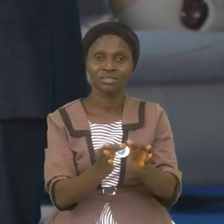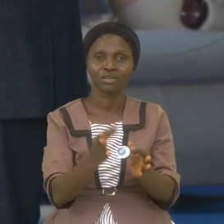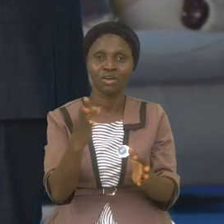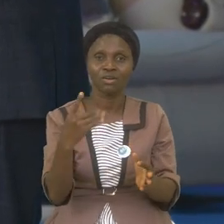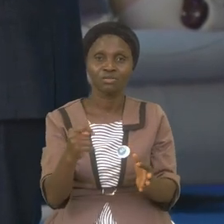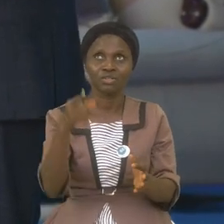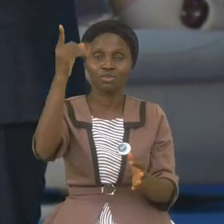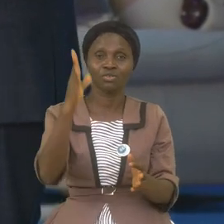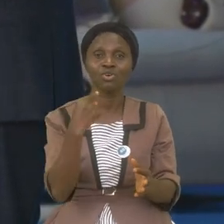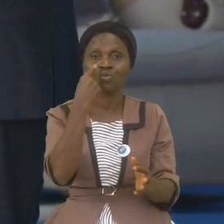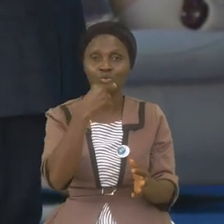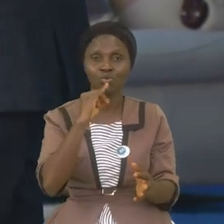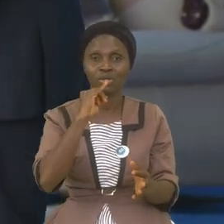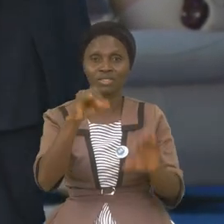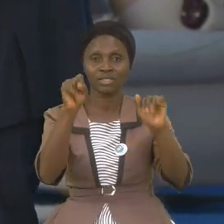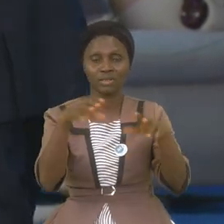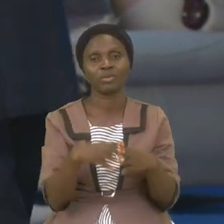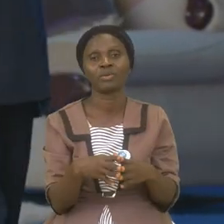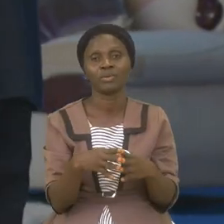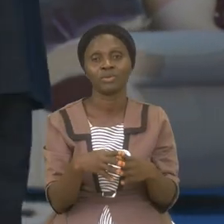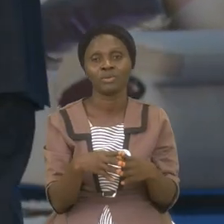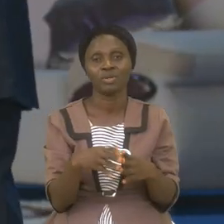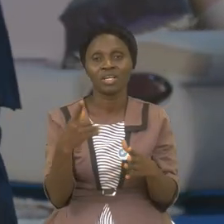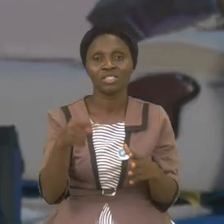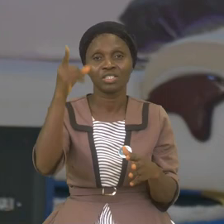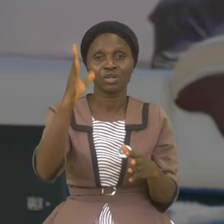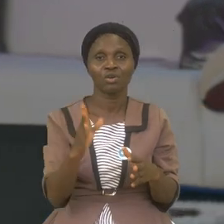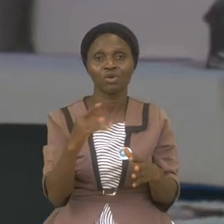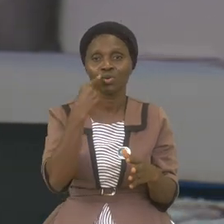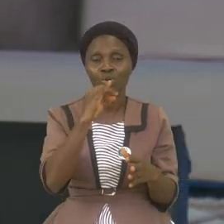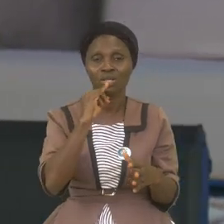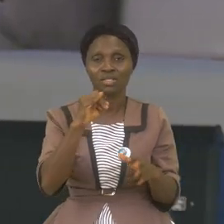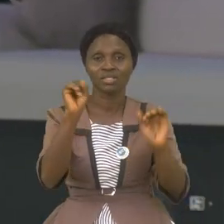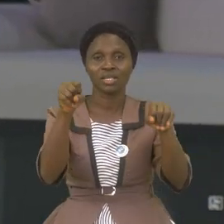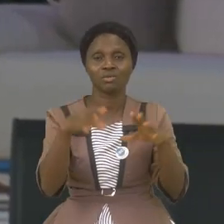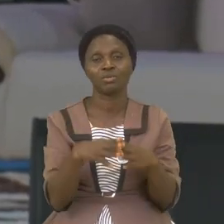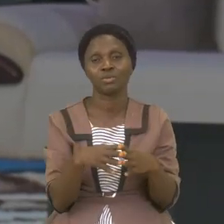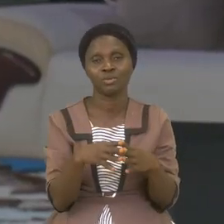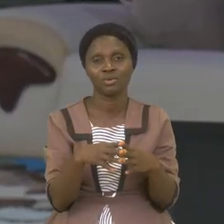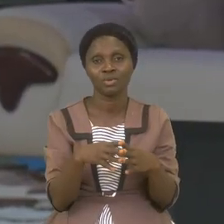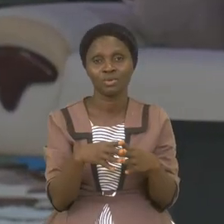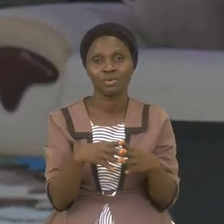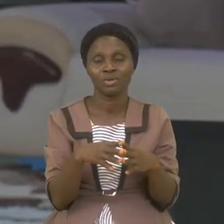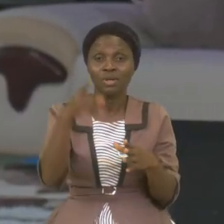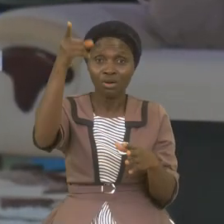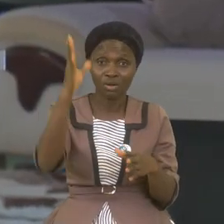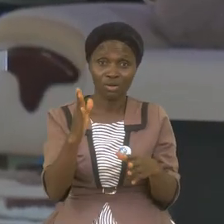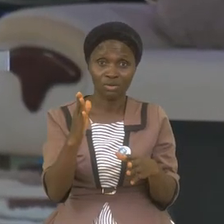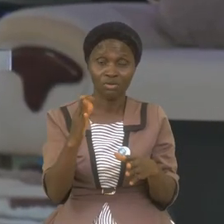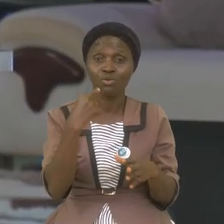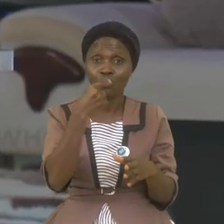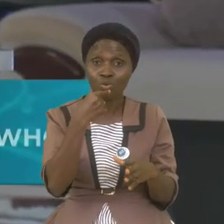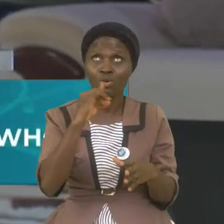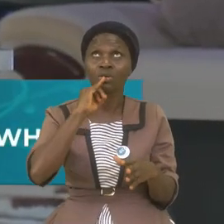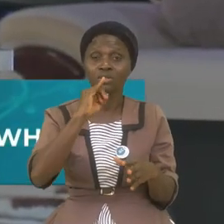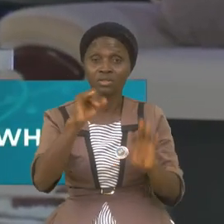who is able. The God who is able. The God who